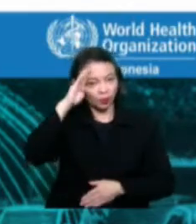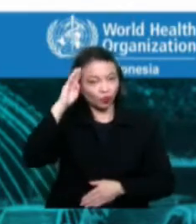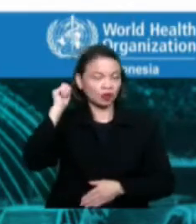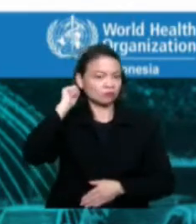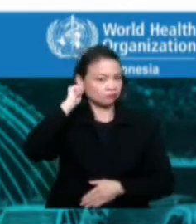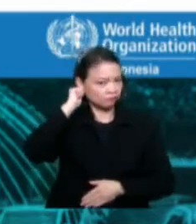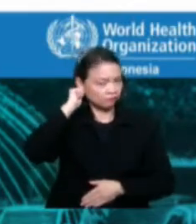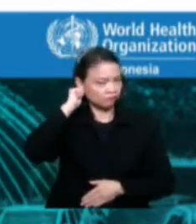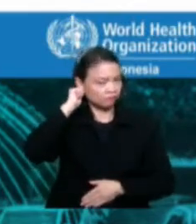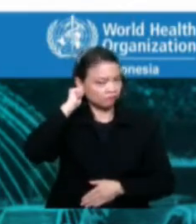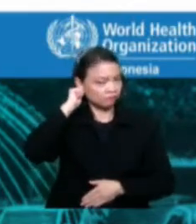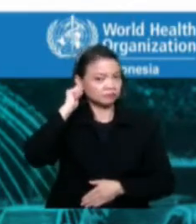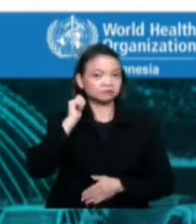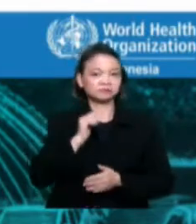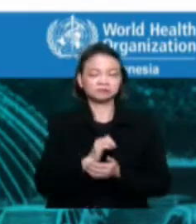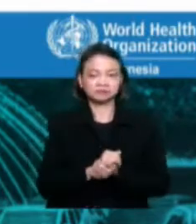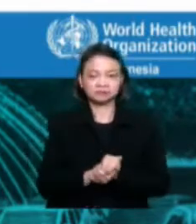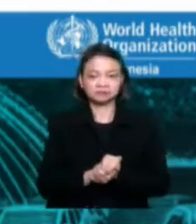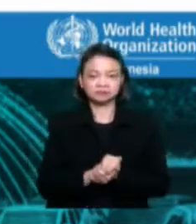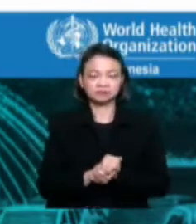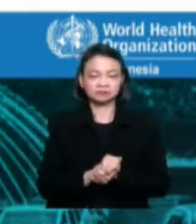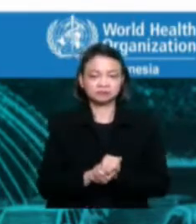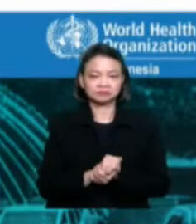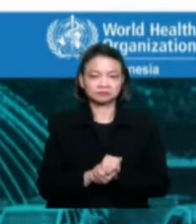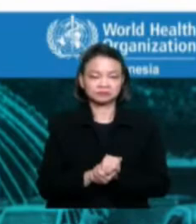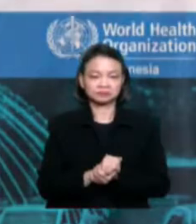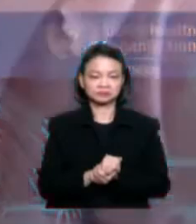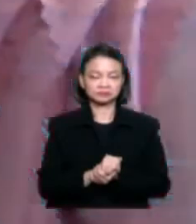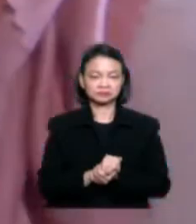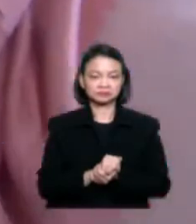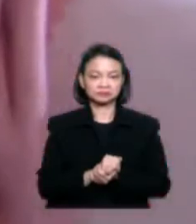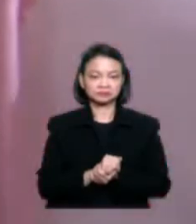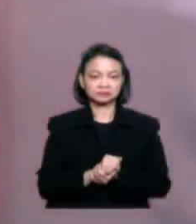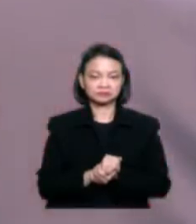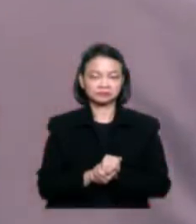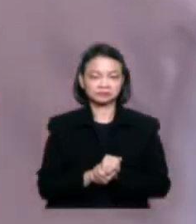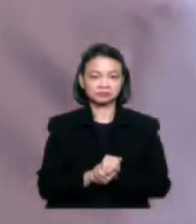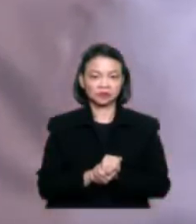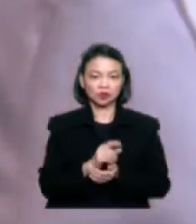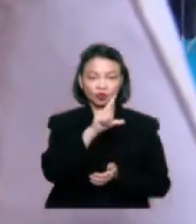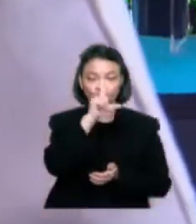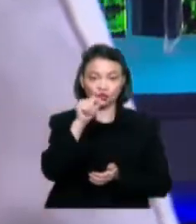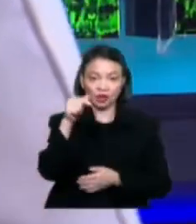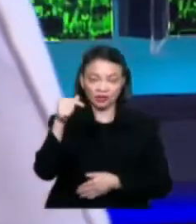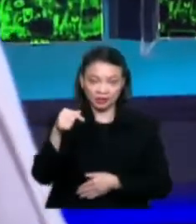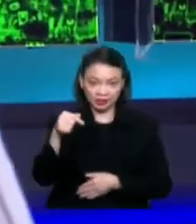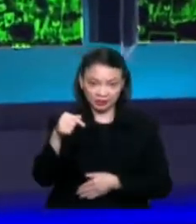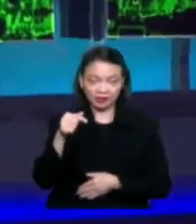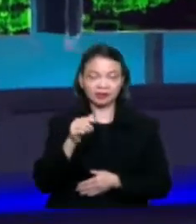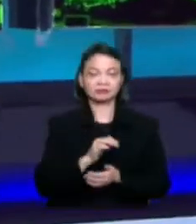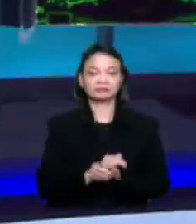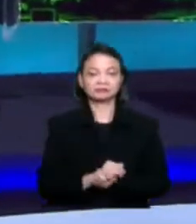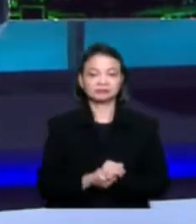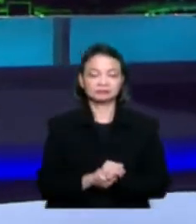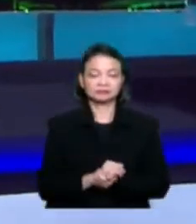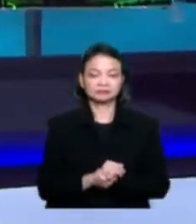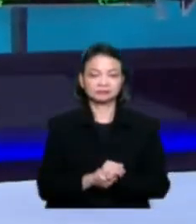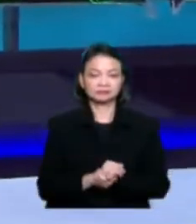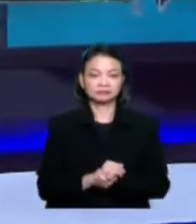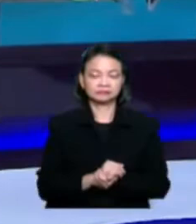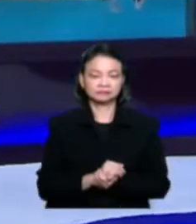areas. And for us, just on 12th this month, we had the Universal Health Coverage Day. And basically,